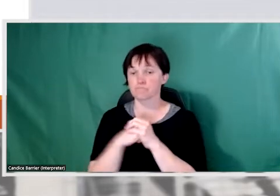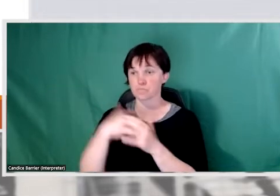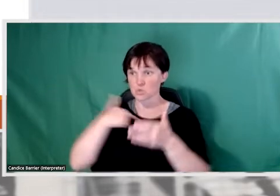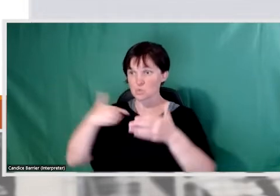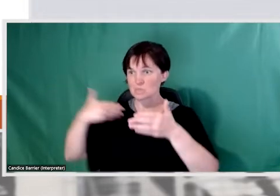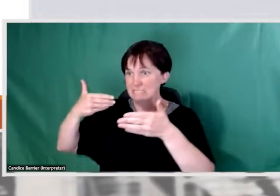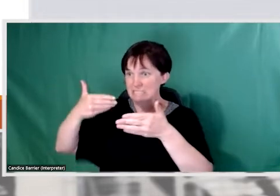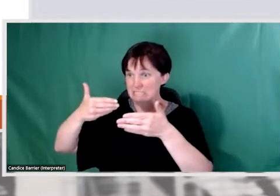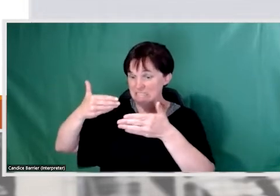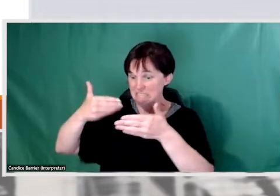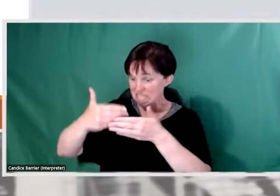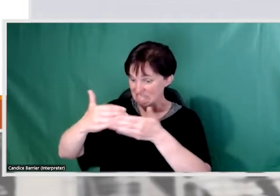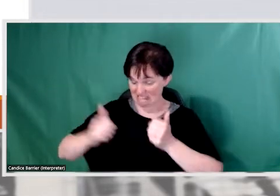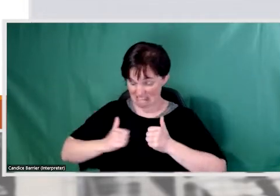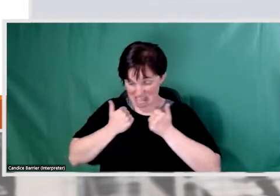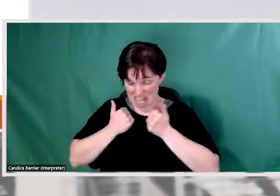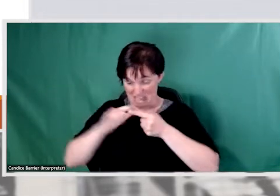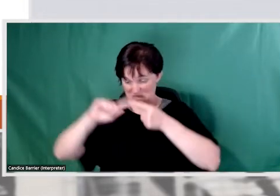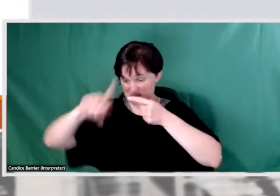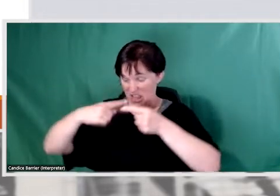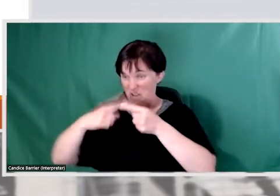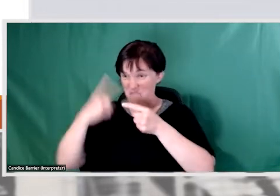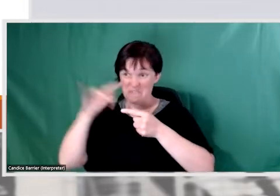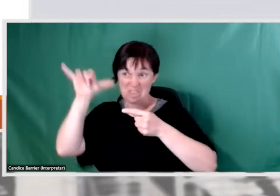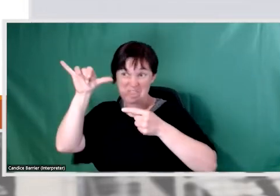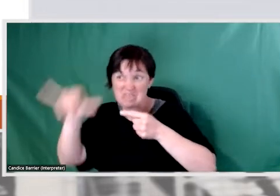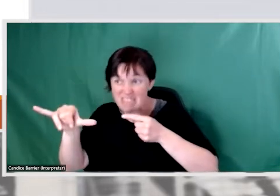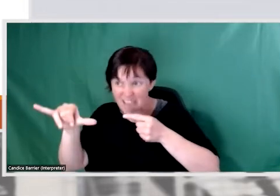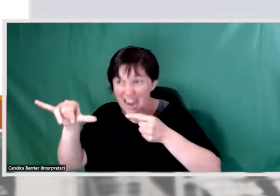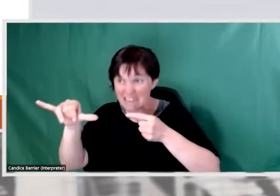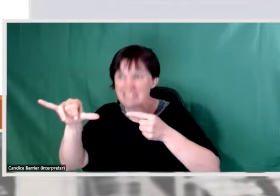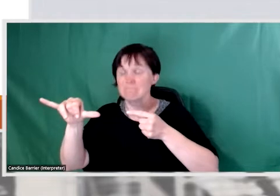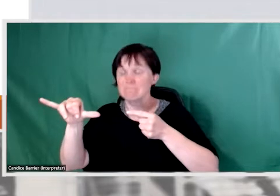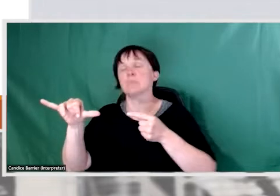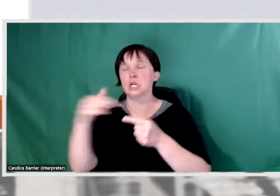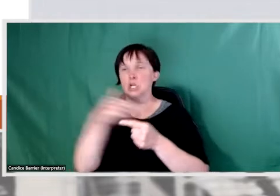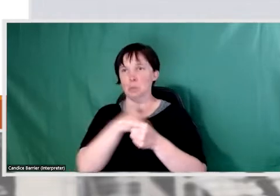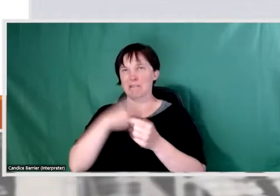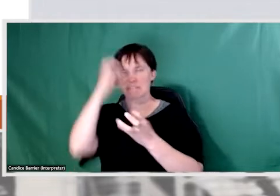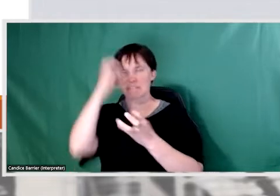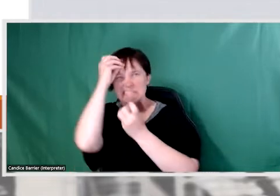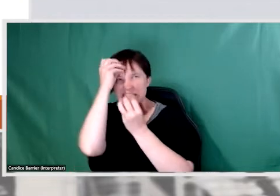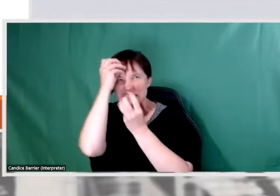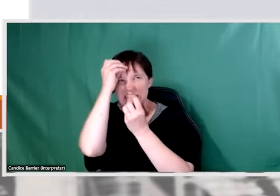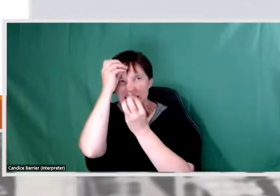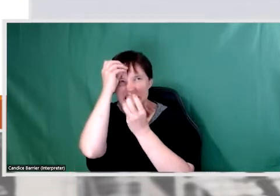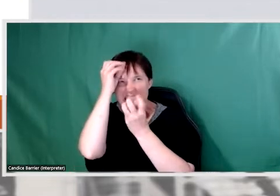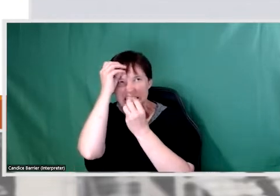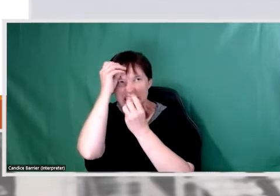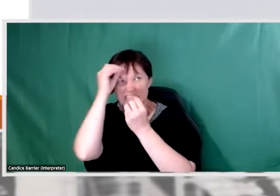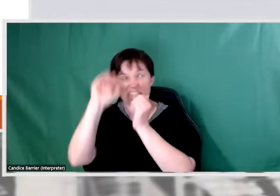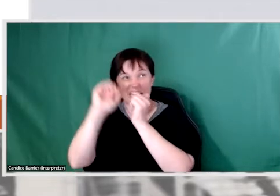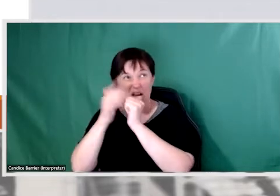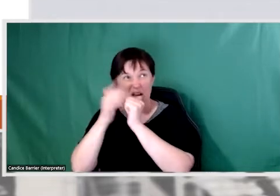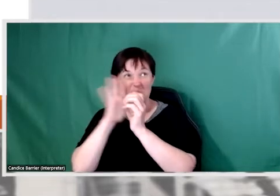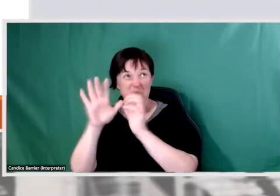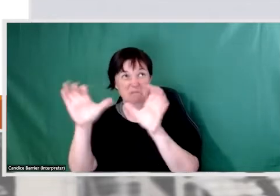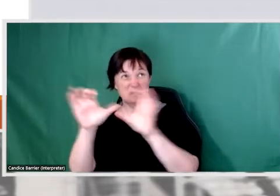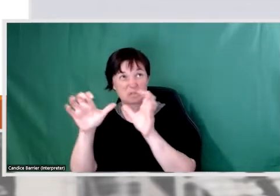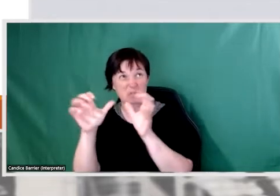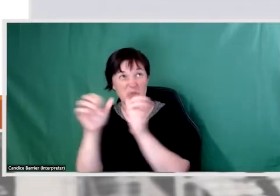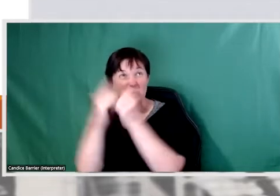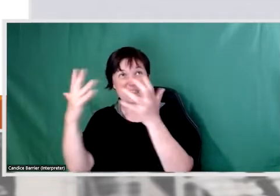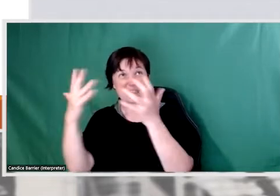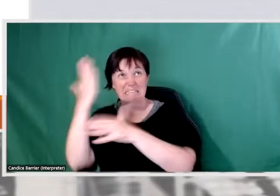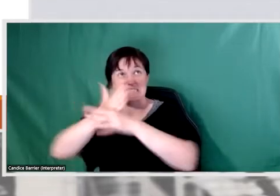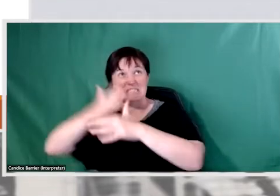an end of a life cycle for that asset, we really have to think long and hard about how we're going to deliver that in the future with no disruption to